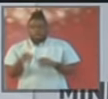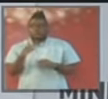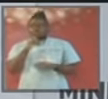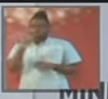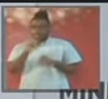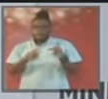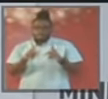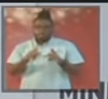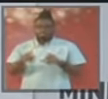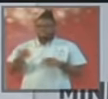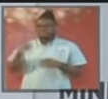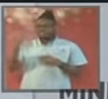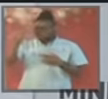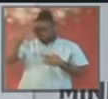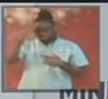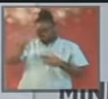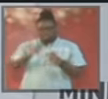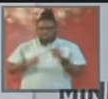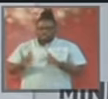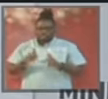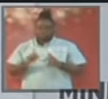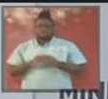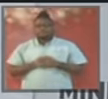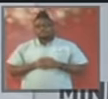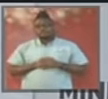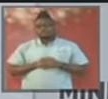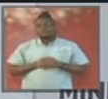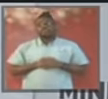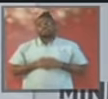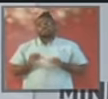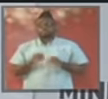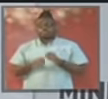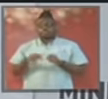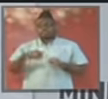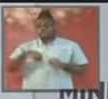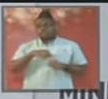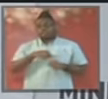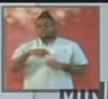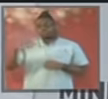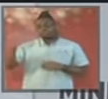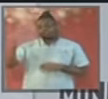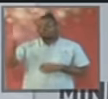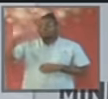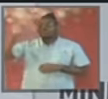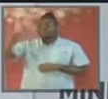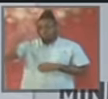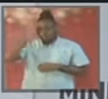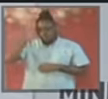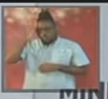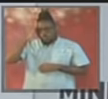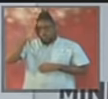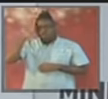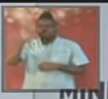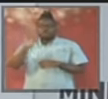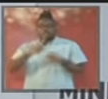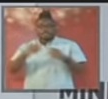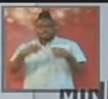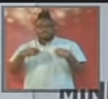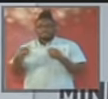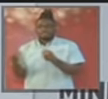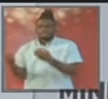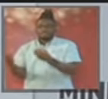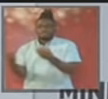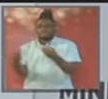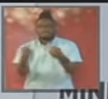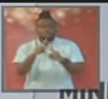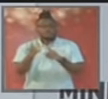health conditions. So we know, of course, that there are many concerns about the safety of the